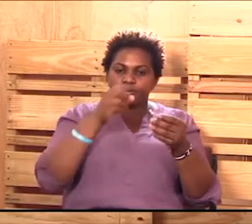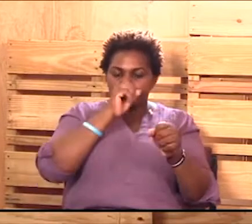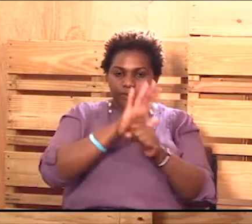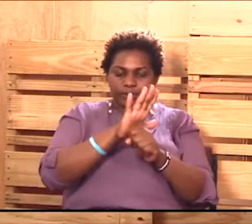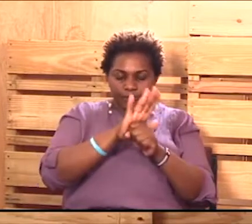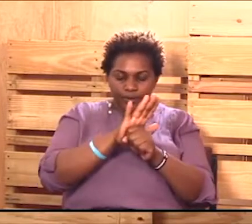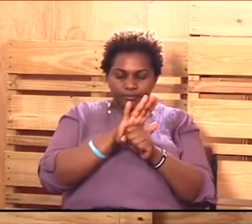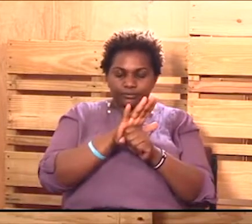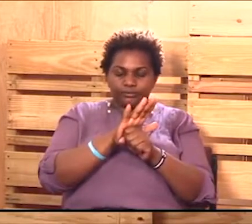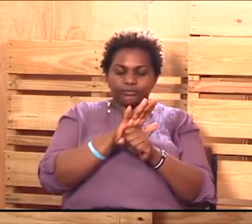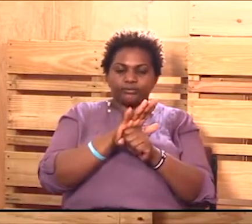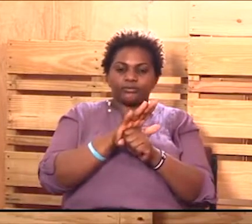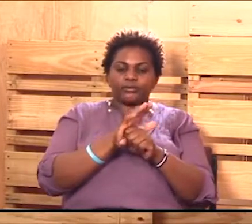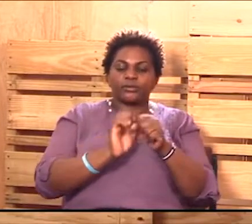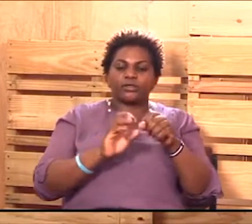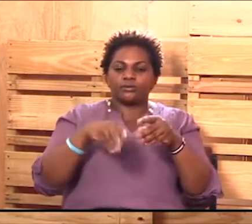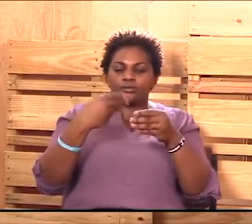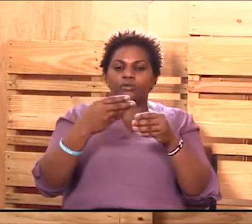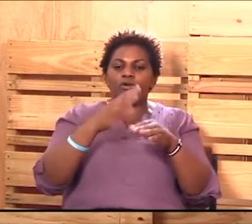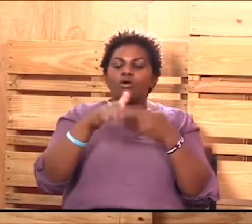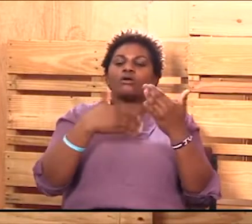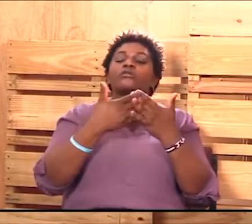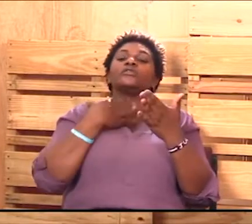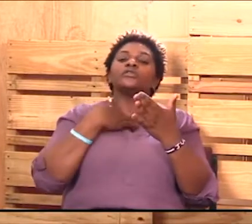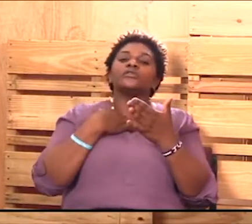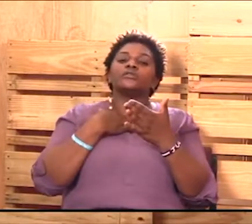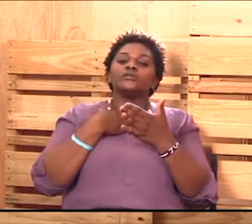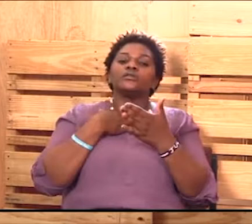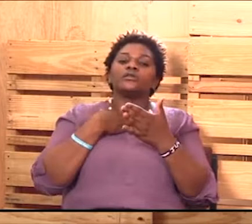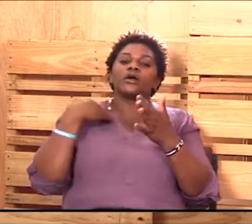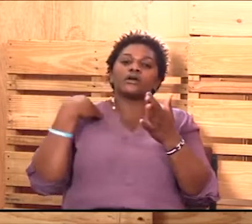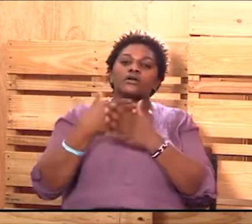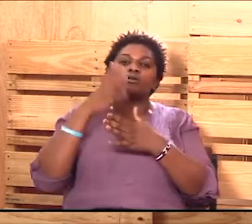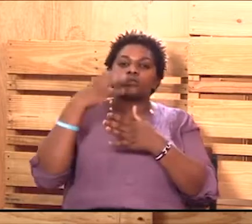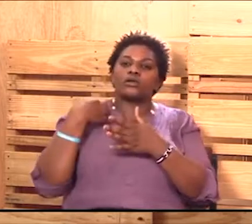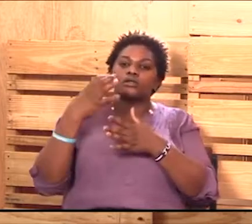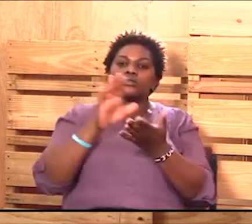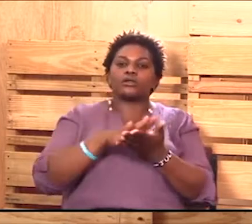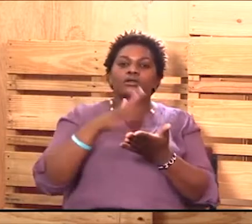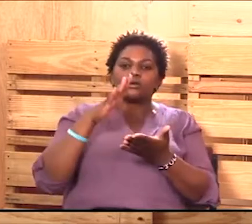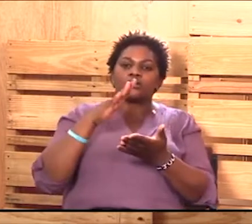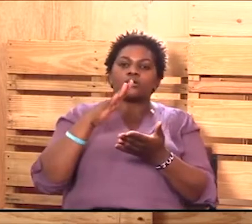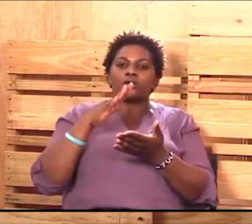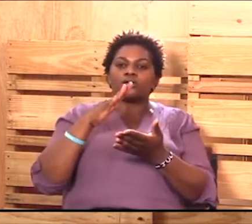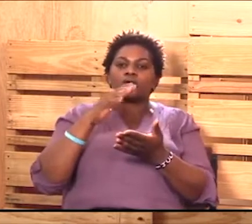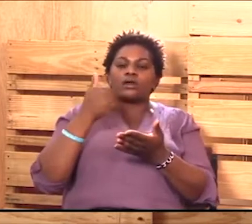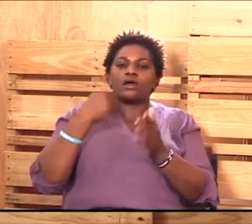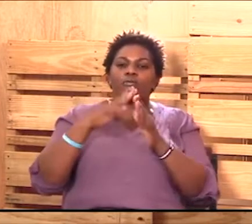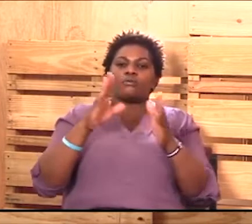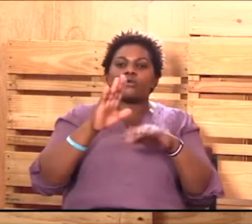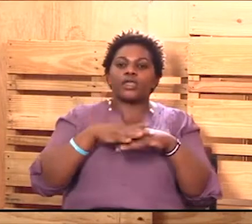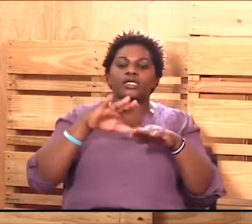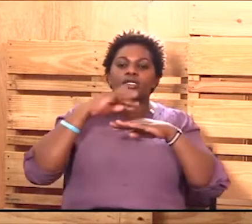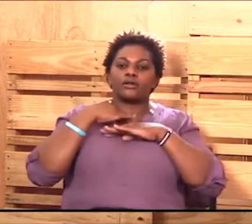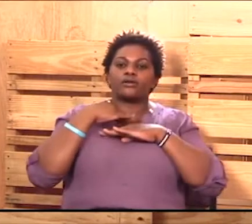promised in your word that you will supply all our needs according to your riches in glory, that you have more than